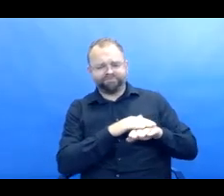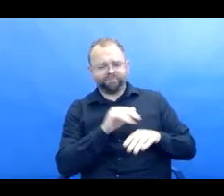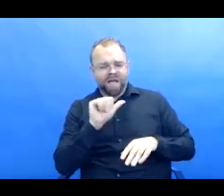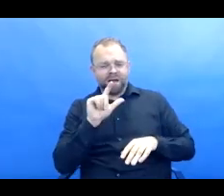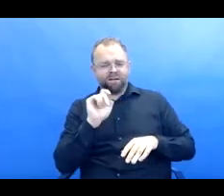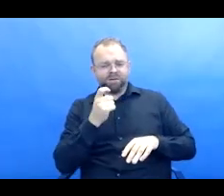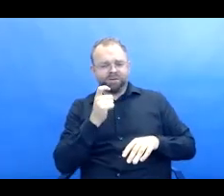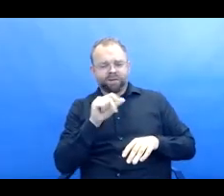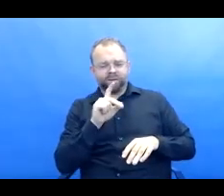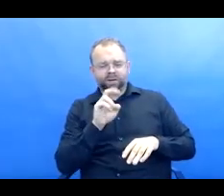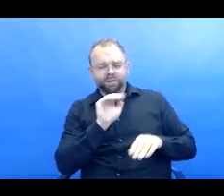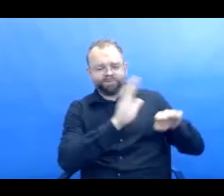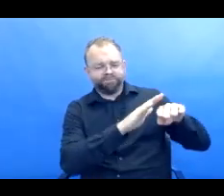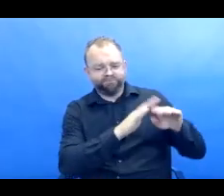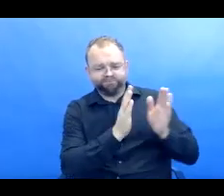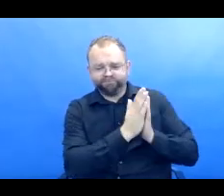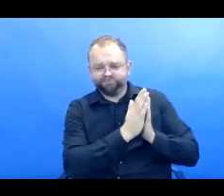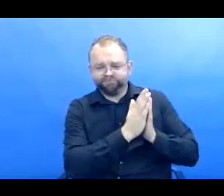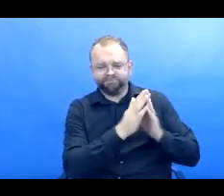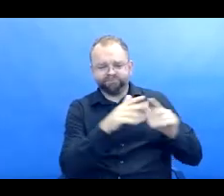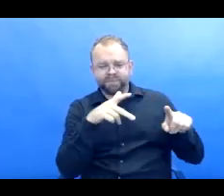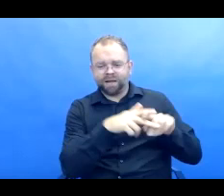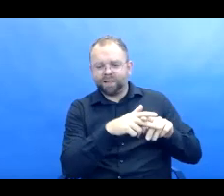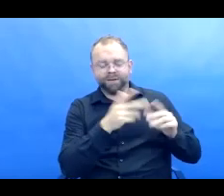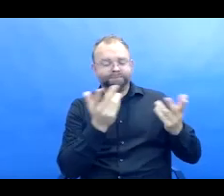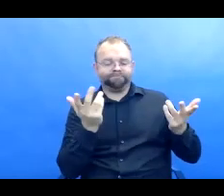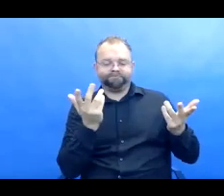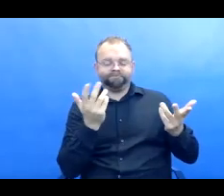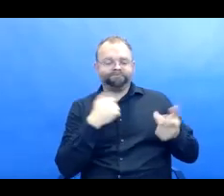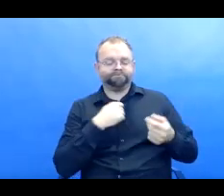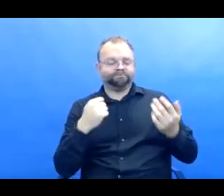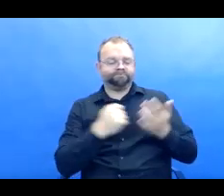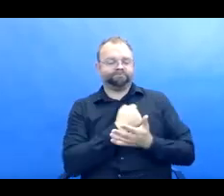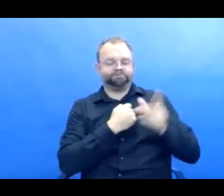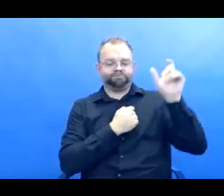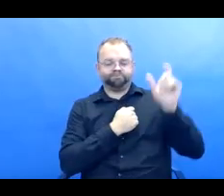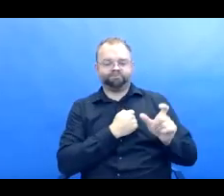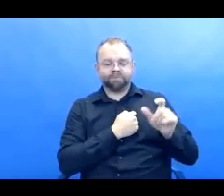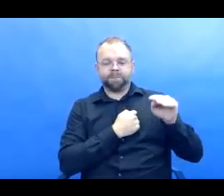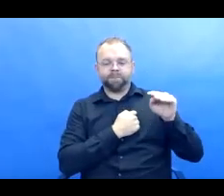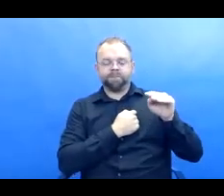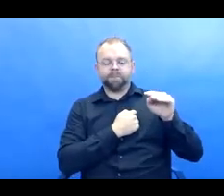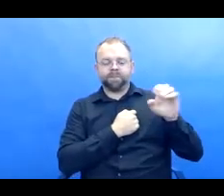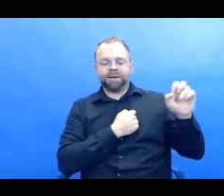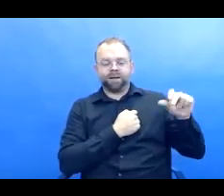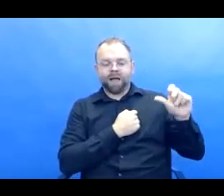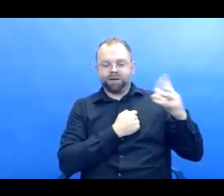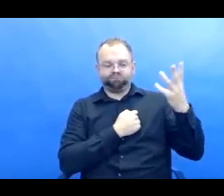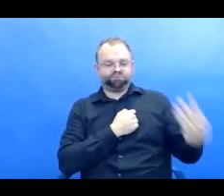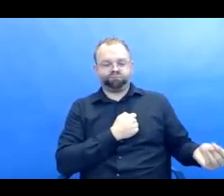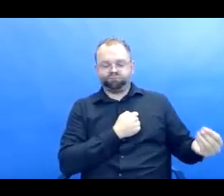project now the last slides of Meenakshi, which was including the